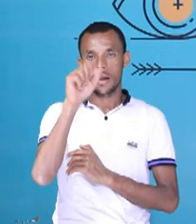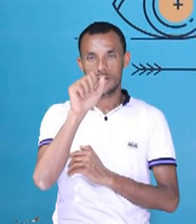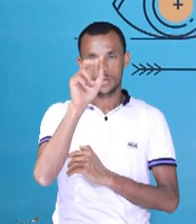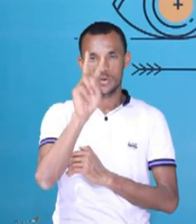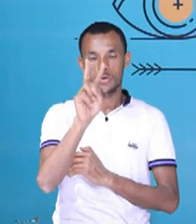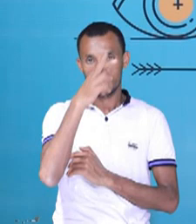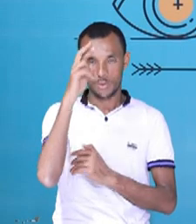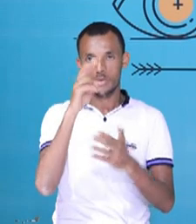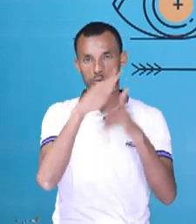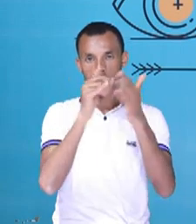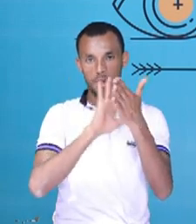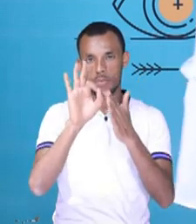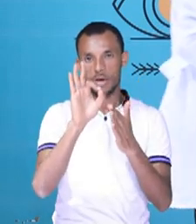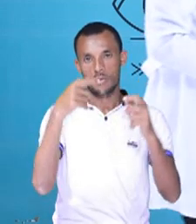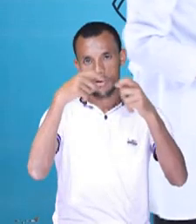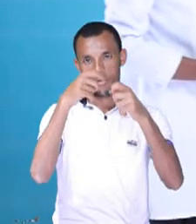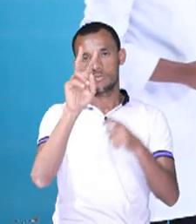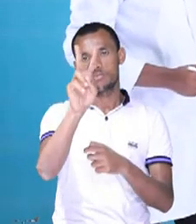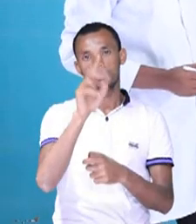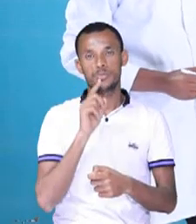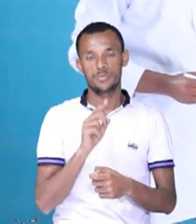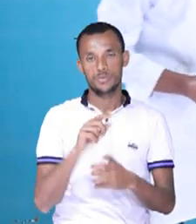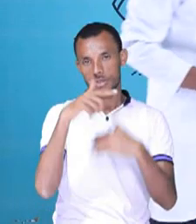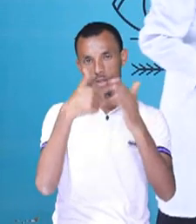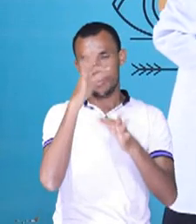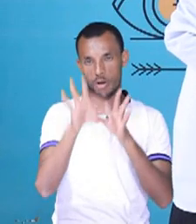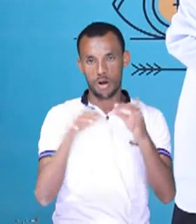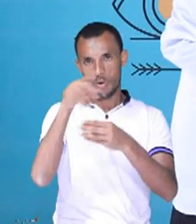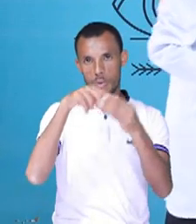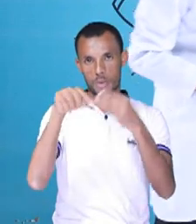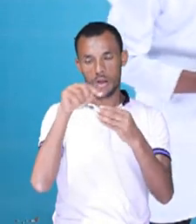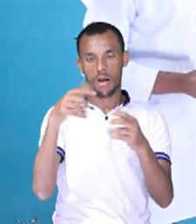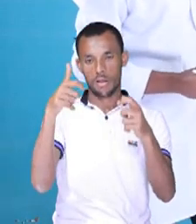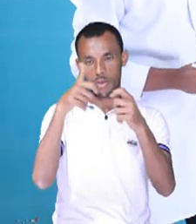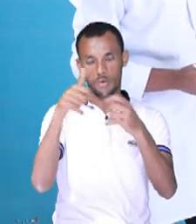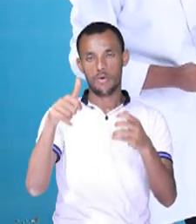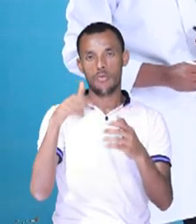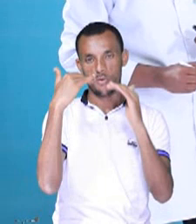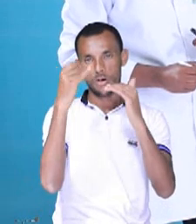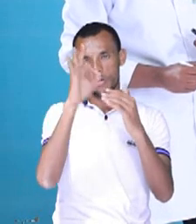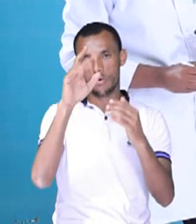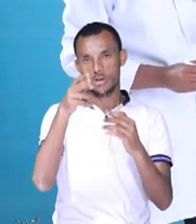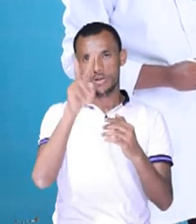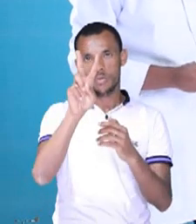1s2, because total number of electron is 2. This is the molecular orbital electron configurations of H2.